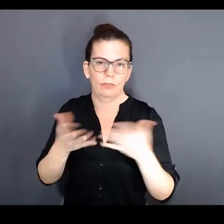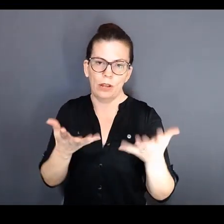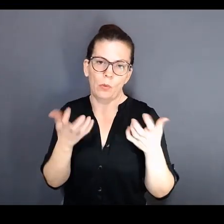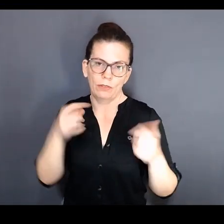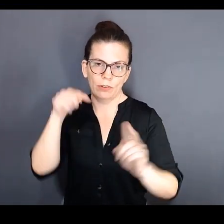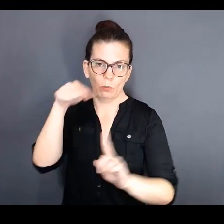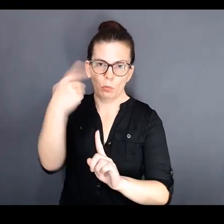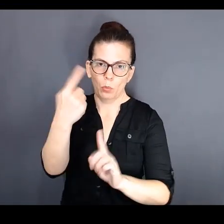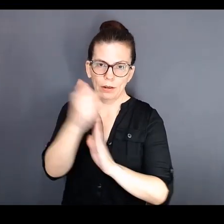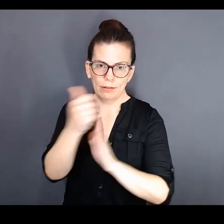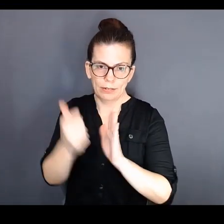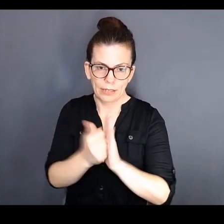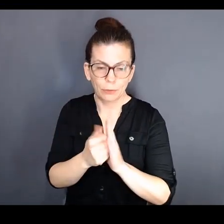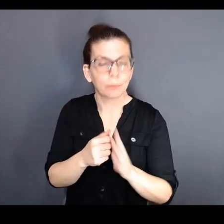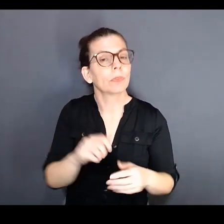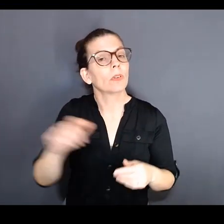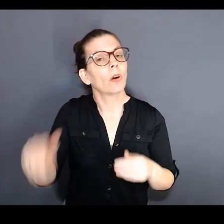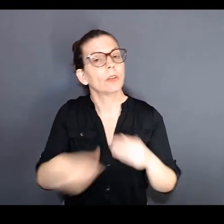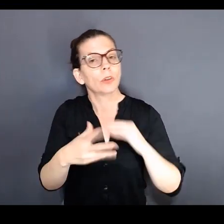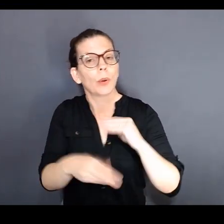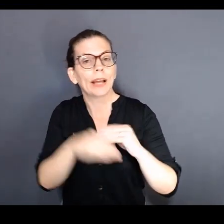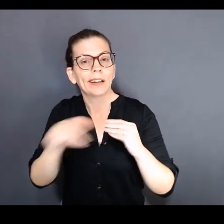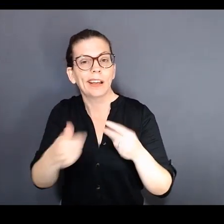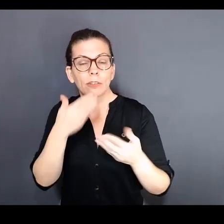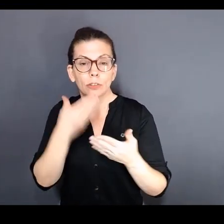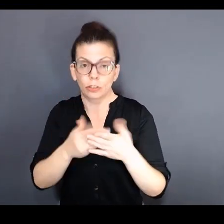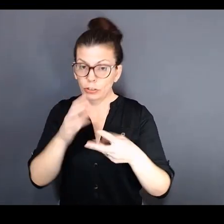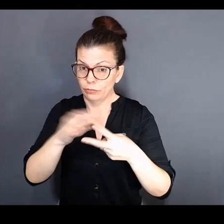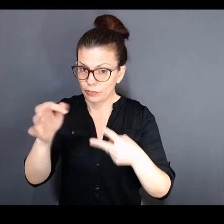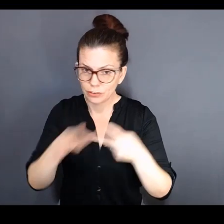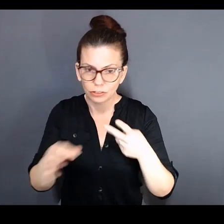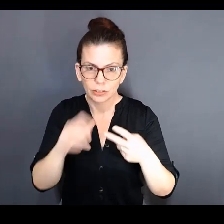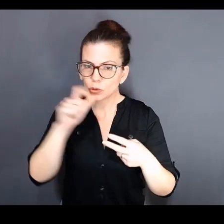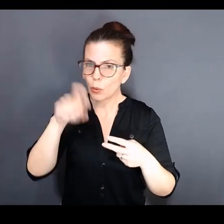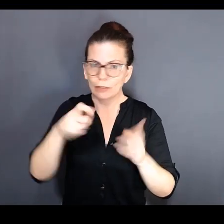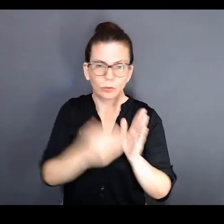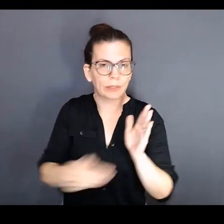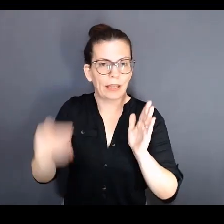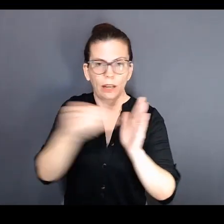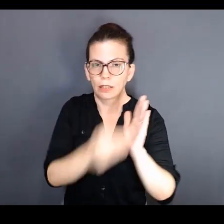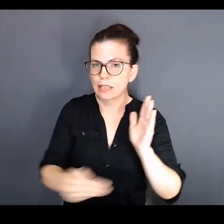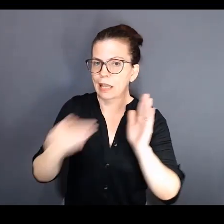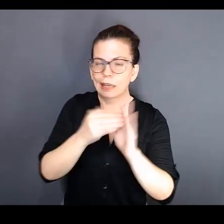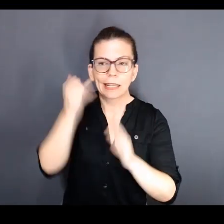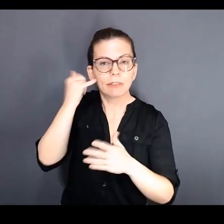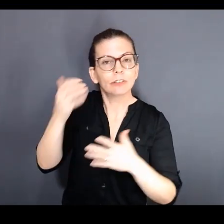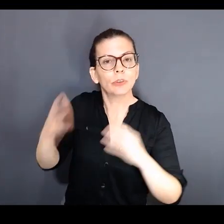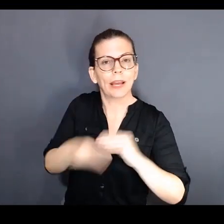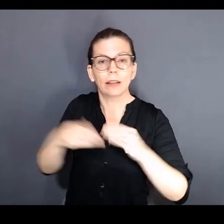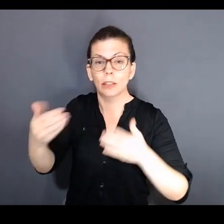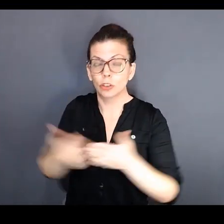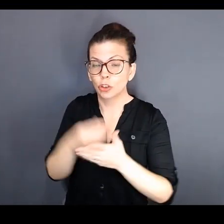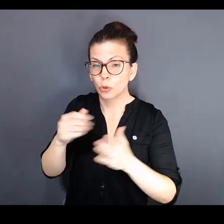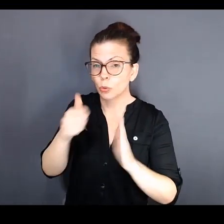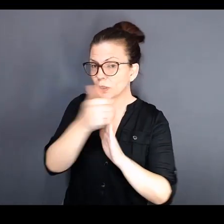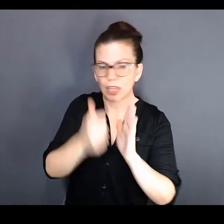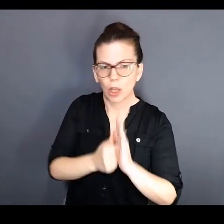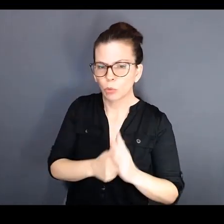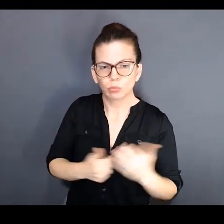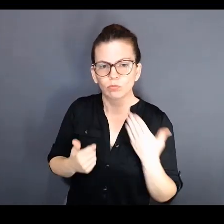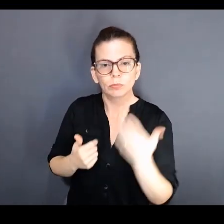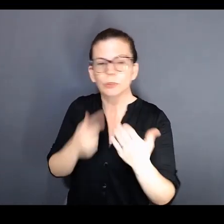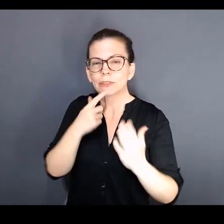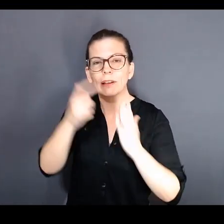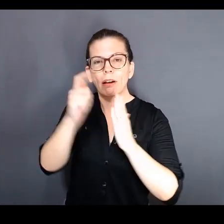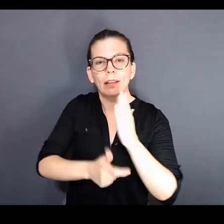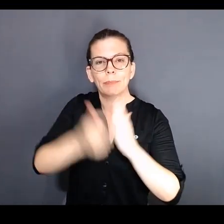I want from this one account. And we also give a really good feature where you don't have to go and do this again and again if a new account is added to